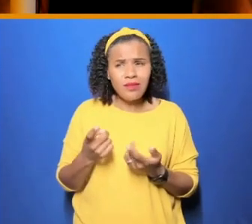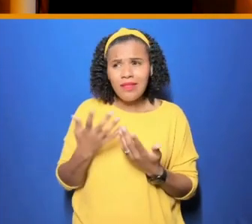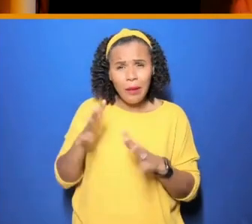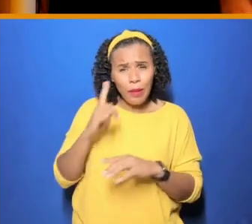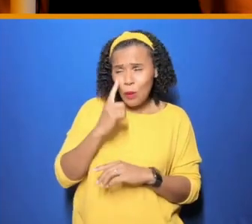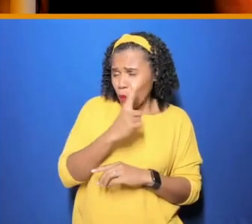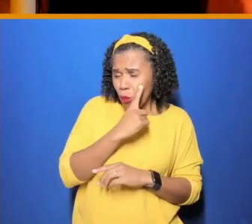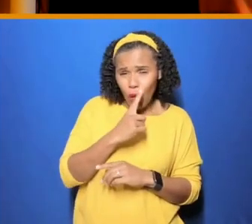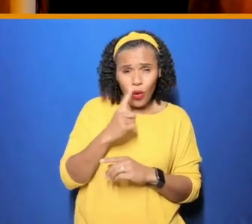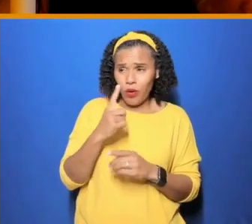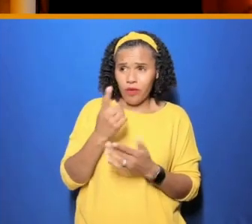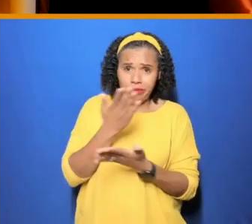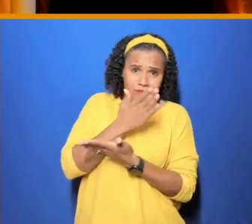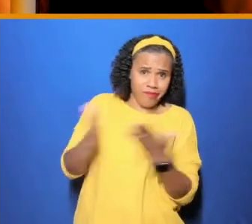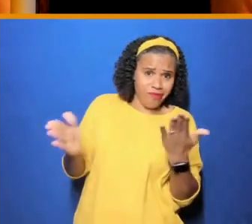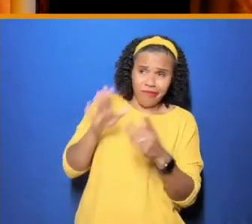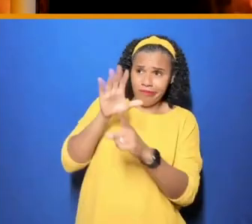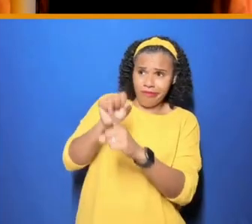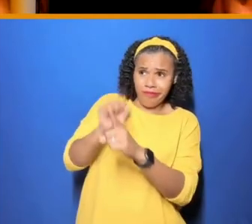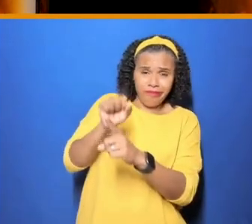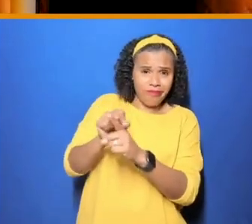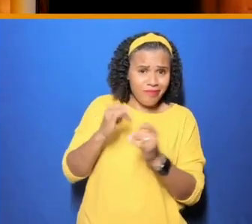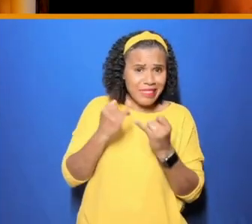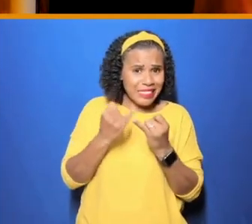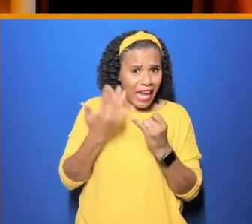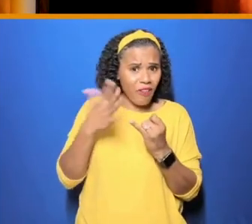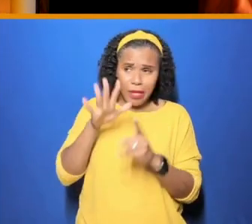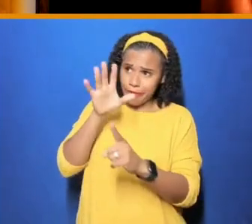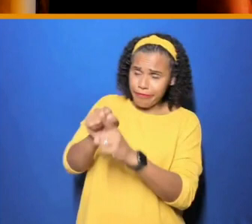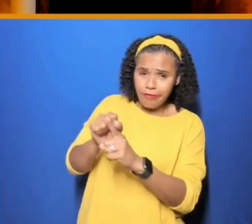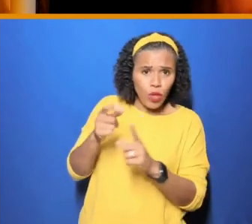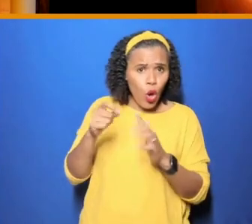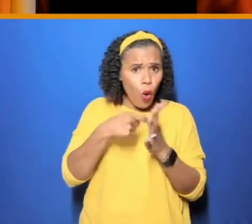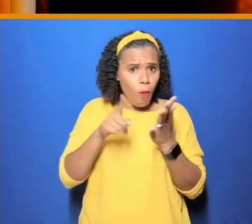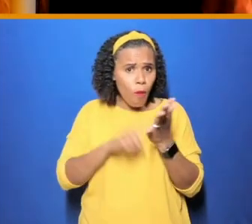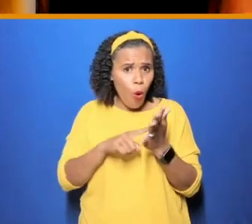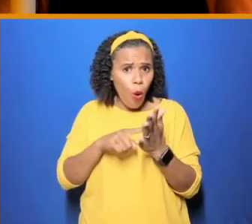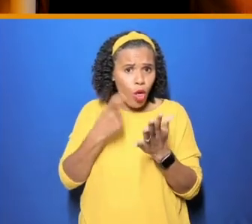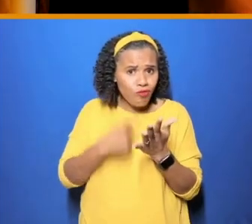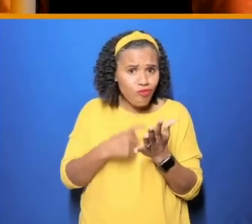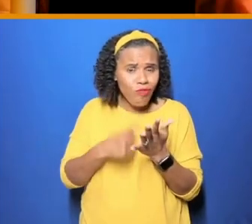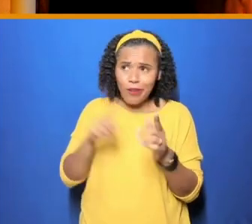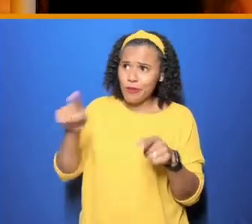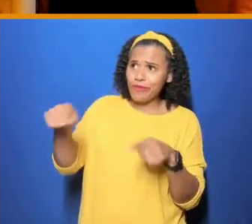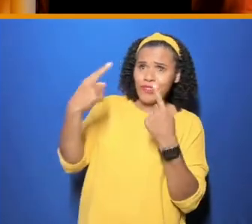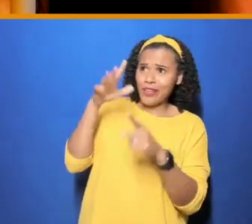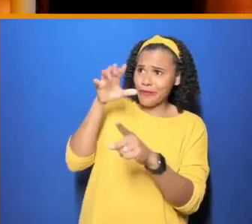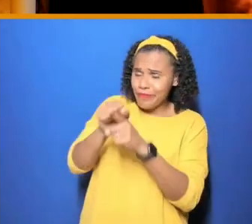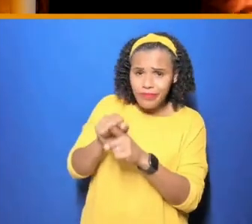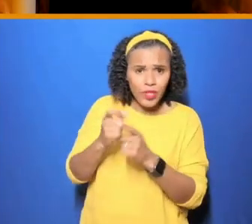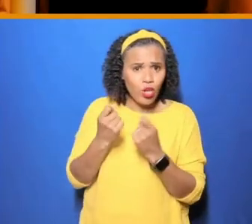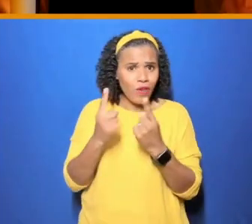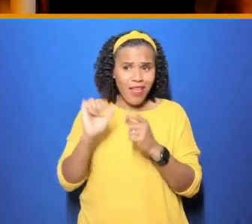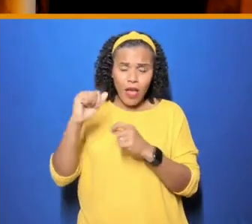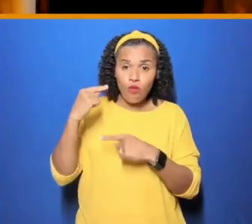very obviously by Sarah herself and then by Paul Reynolds, who actually pointed out that the rollover deals and the